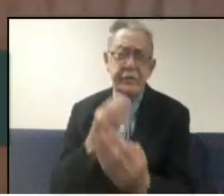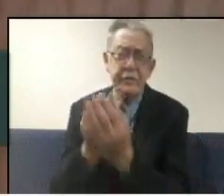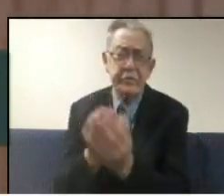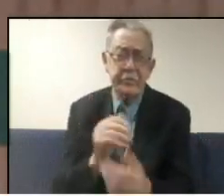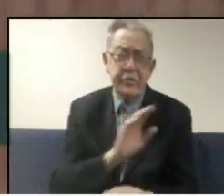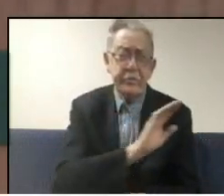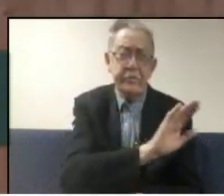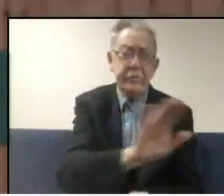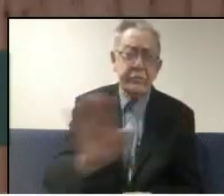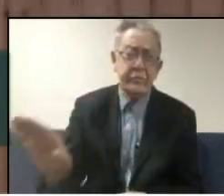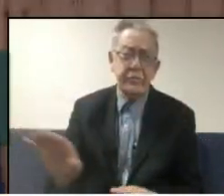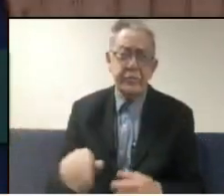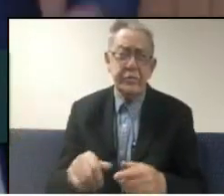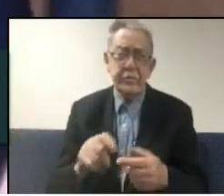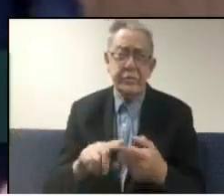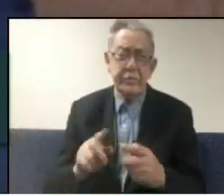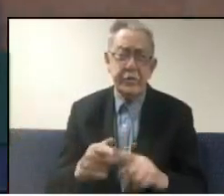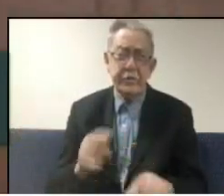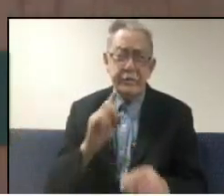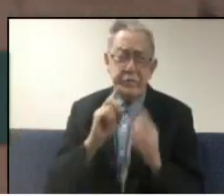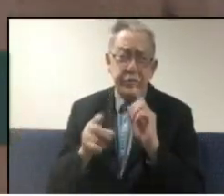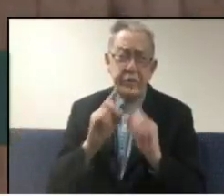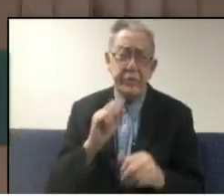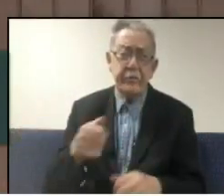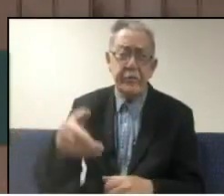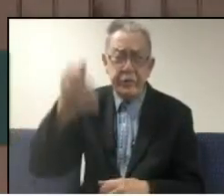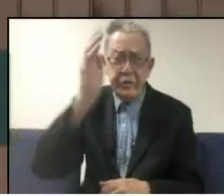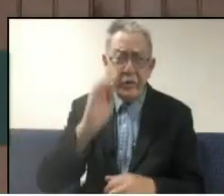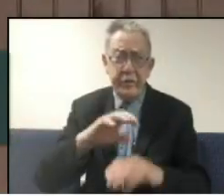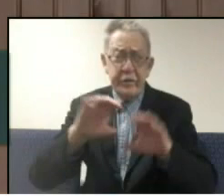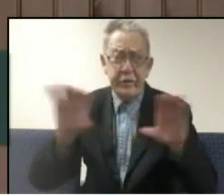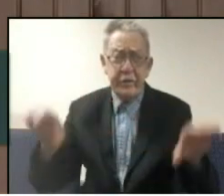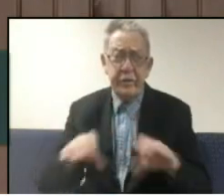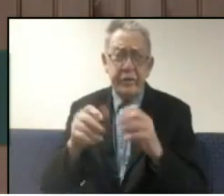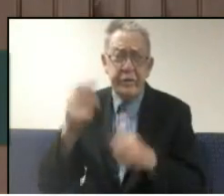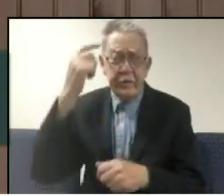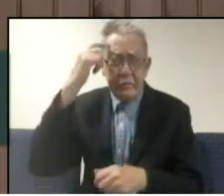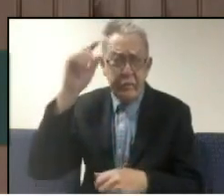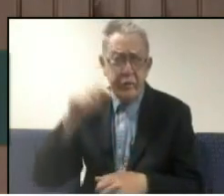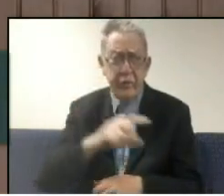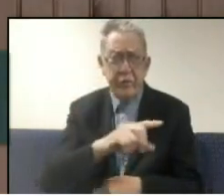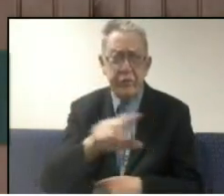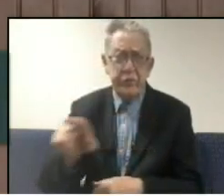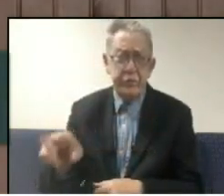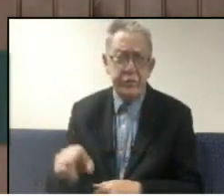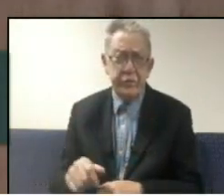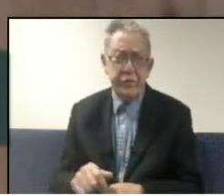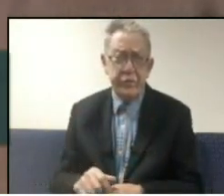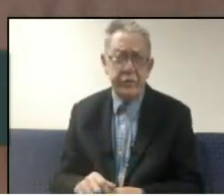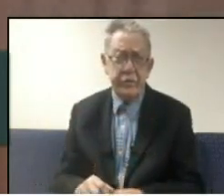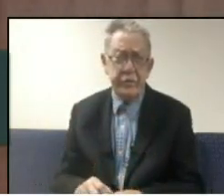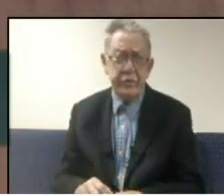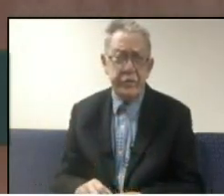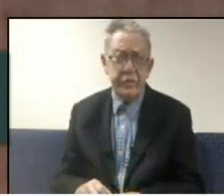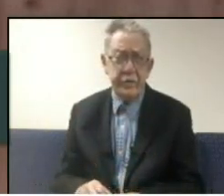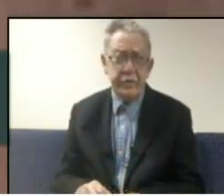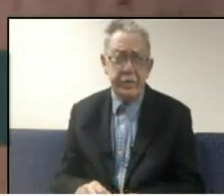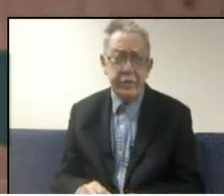friends and tell them what God has done for you? Because he is about to be an